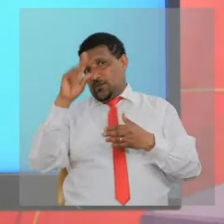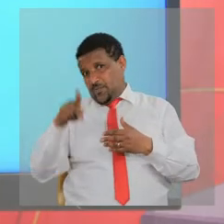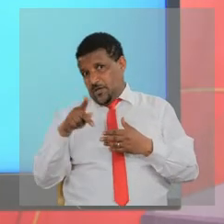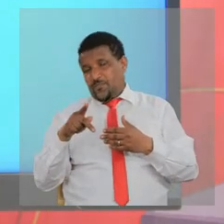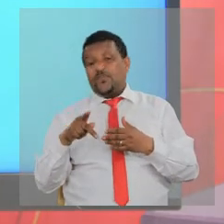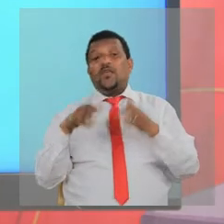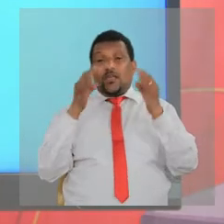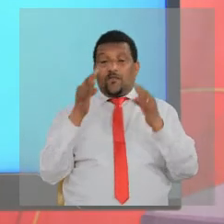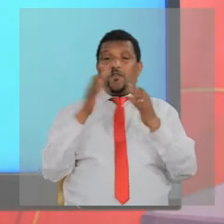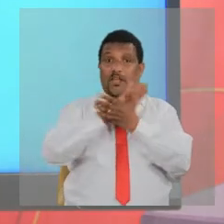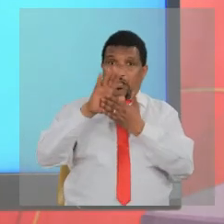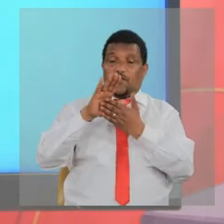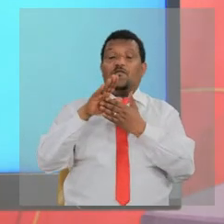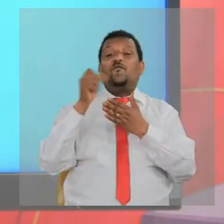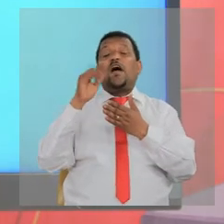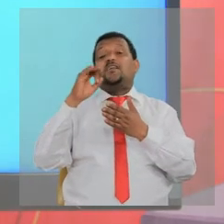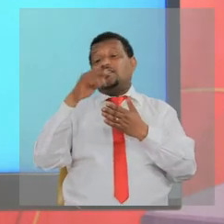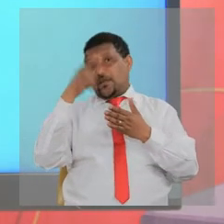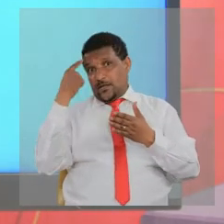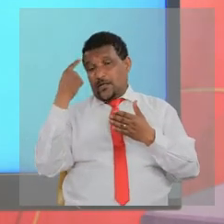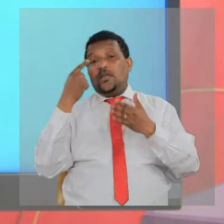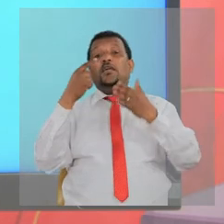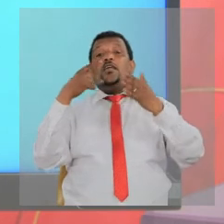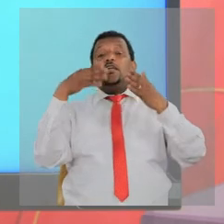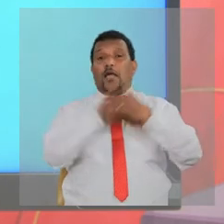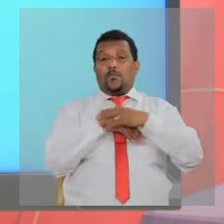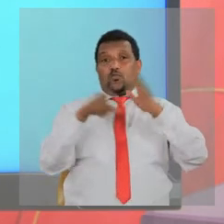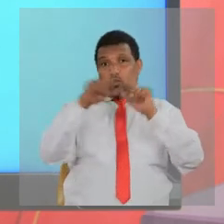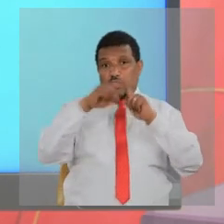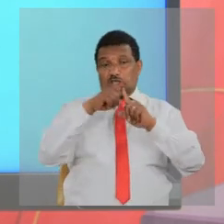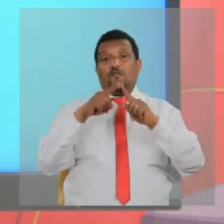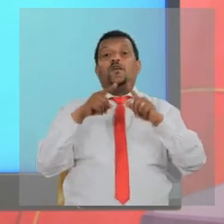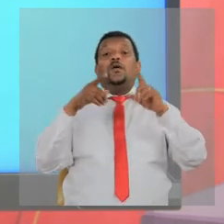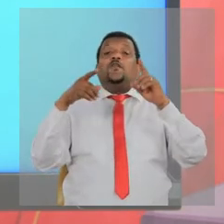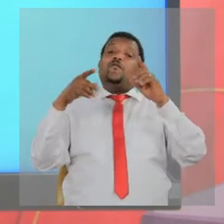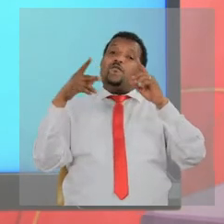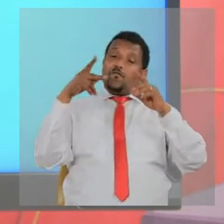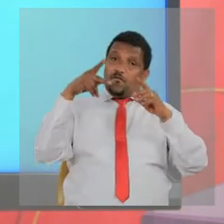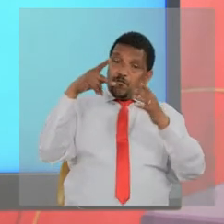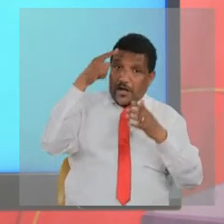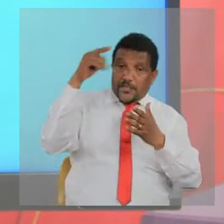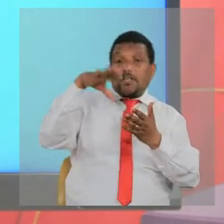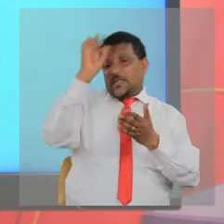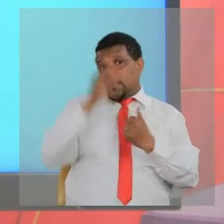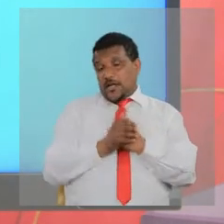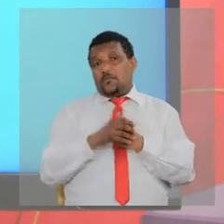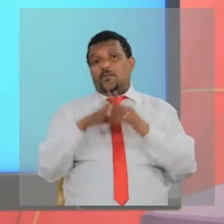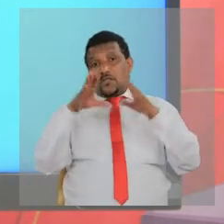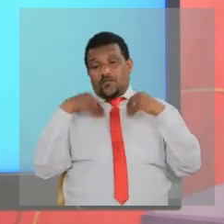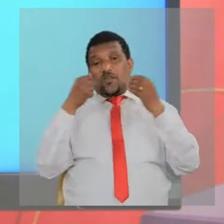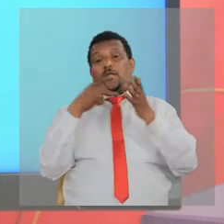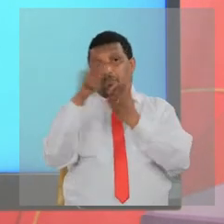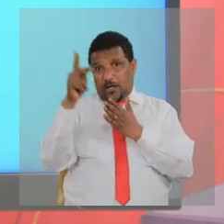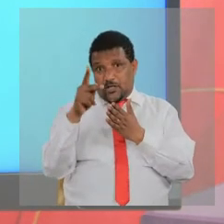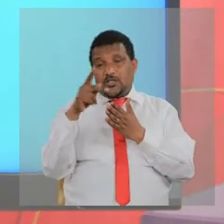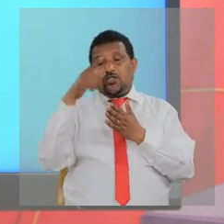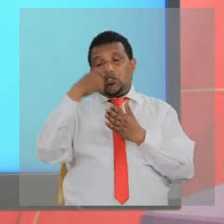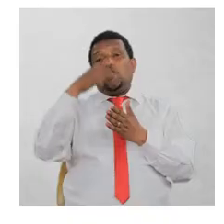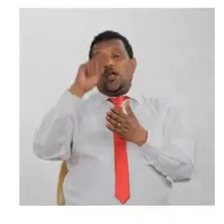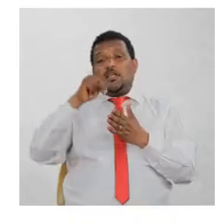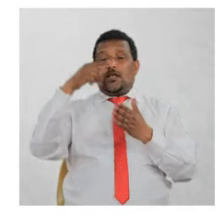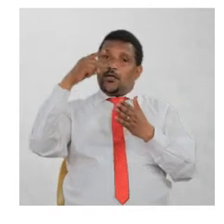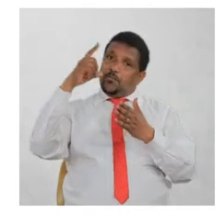factor income is positive, that means if the factor income received is greater than the factor income paid, then GNP is always greater than the